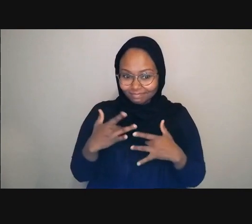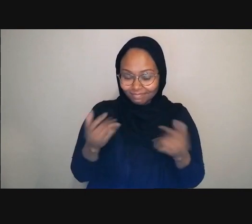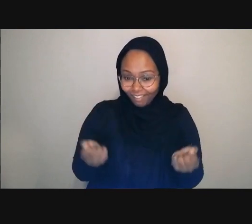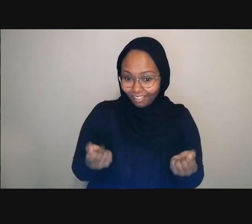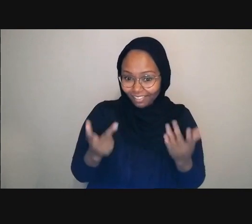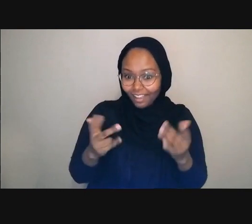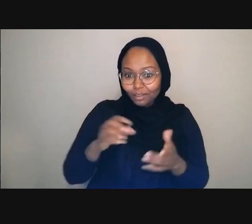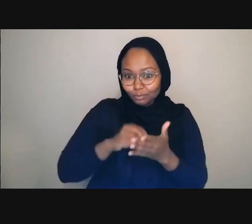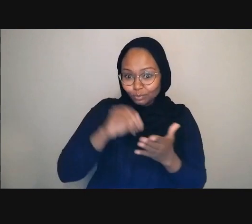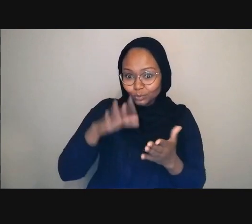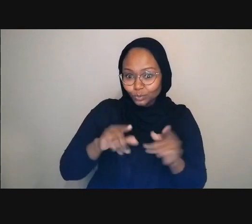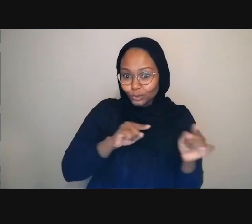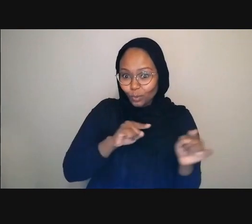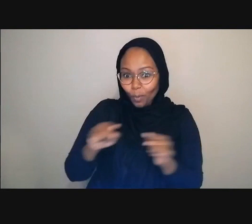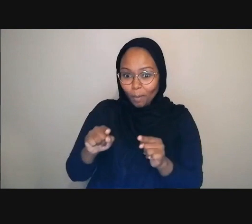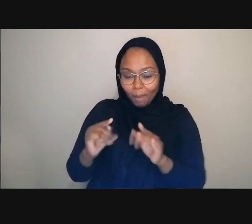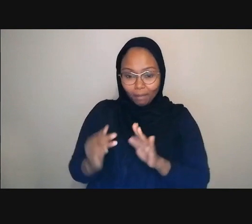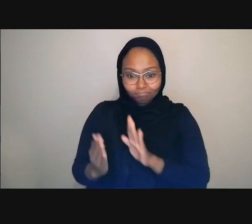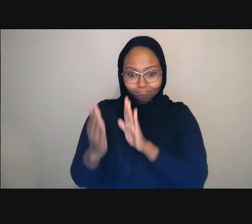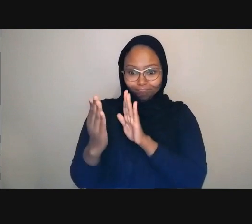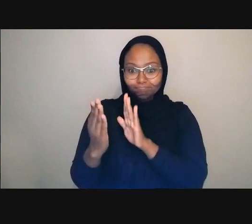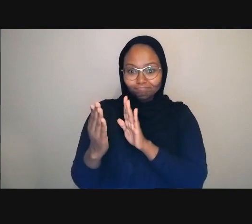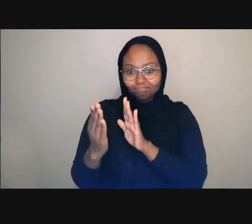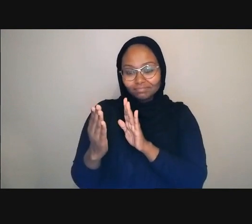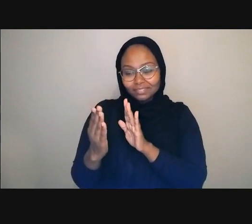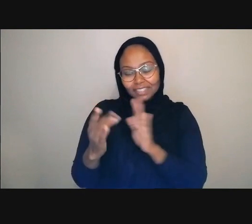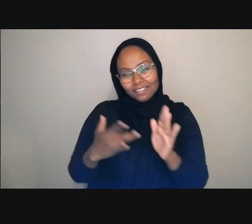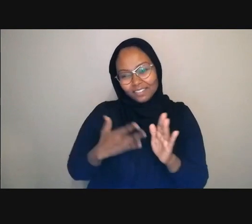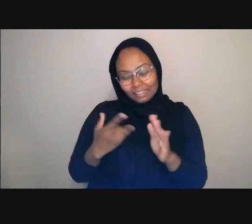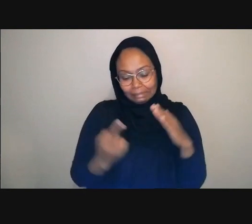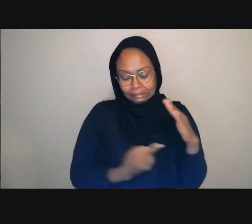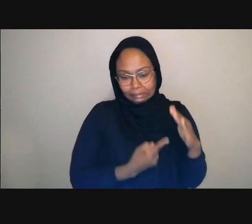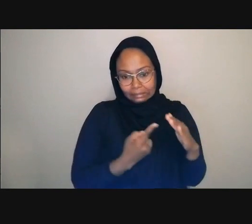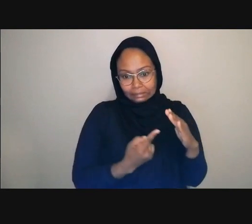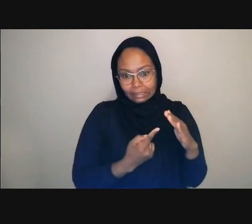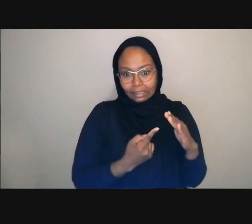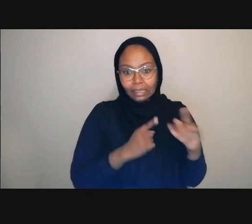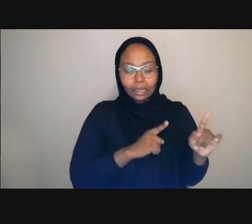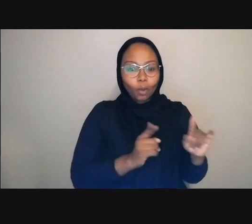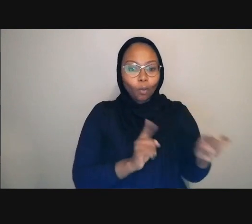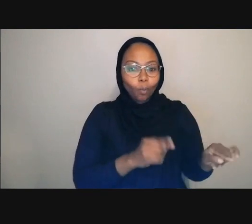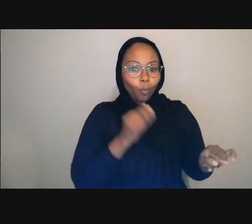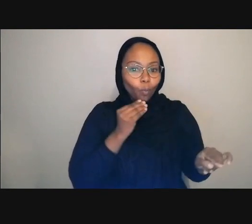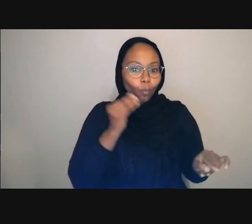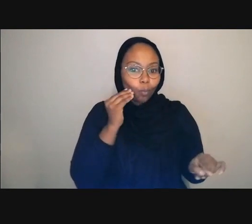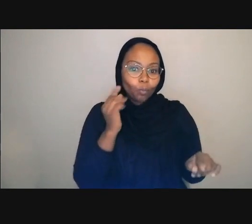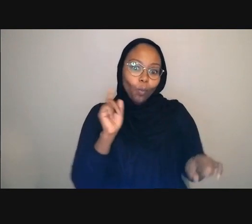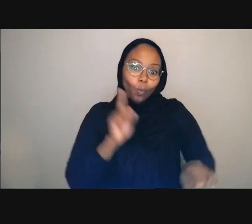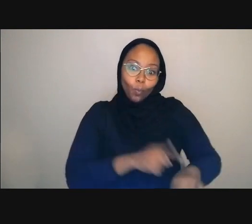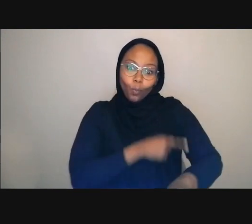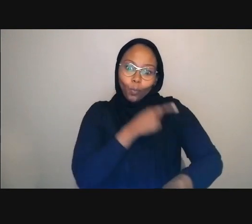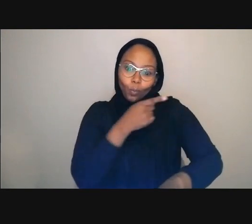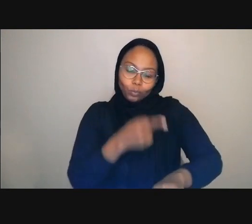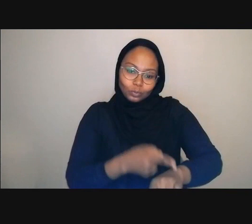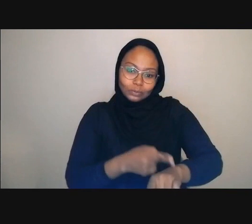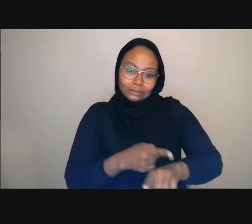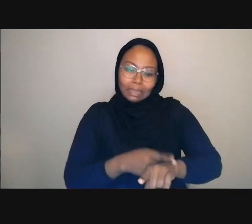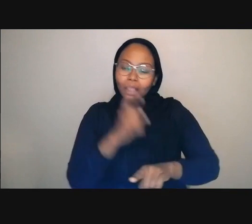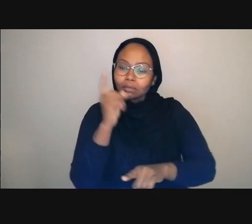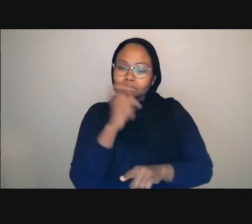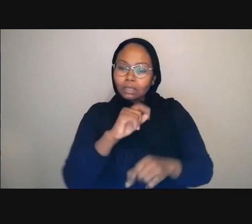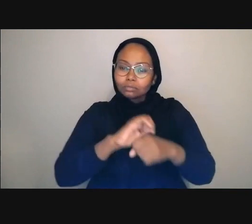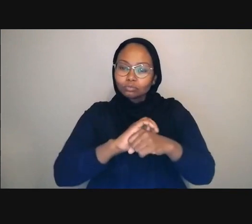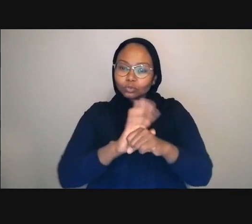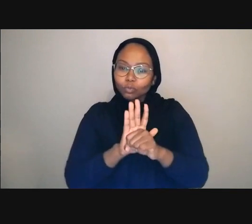person after having gone through social isolation and virtual learning for such a long time due to the COVID-19